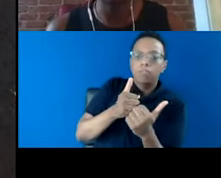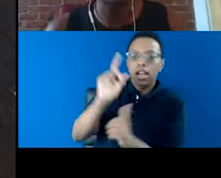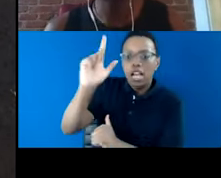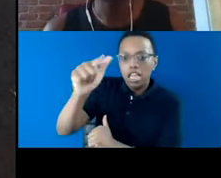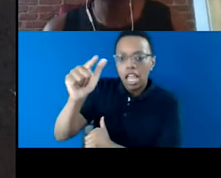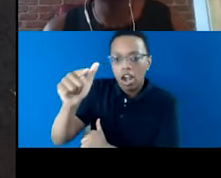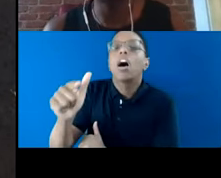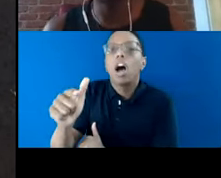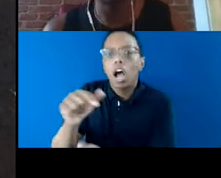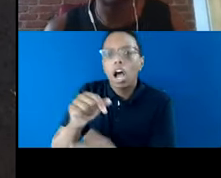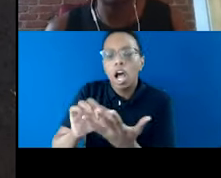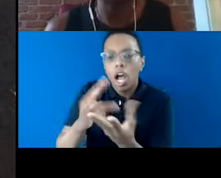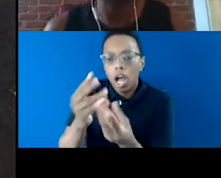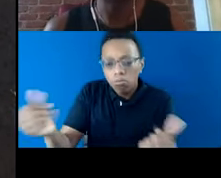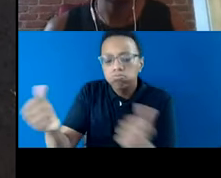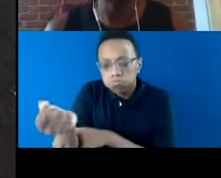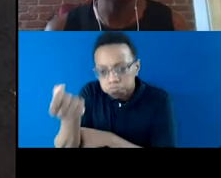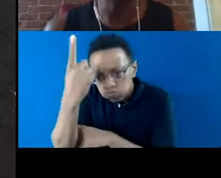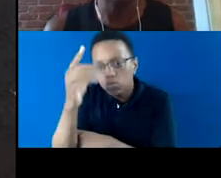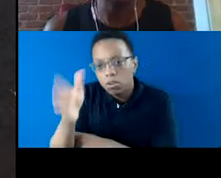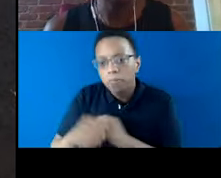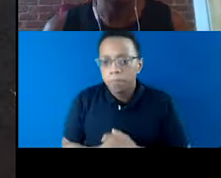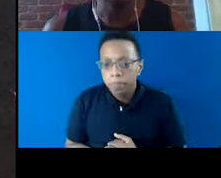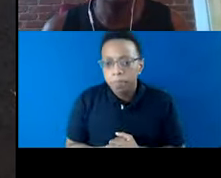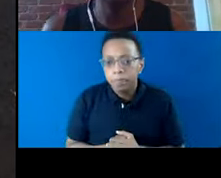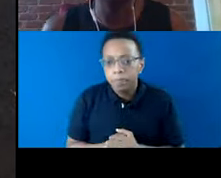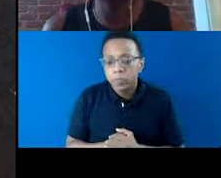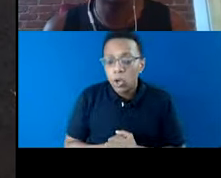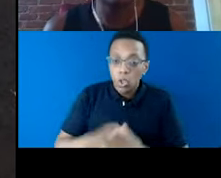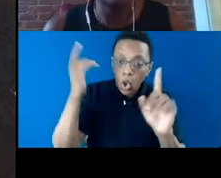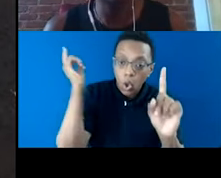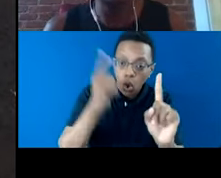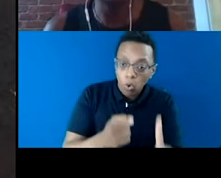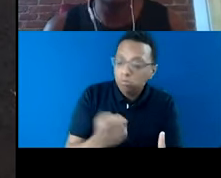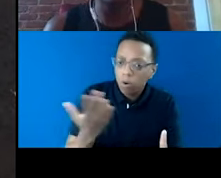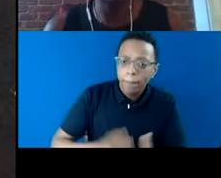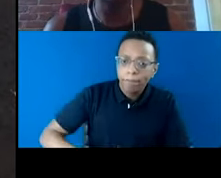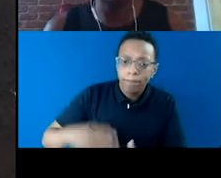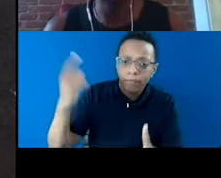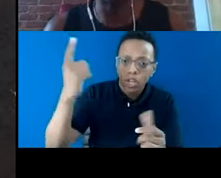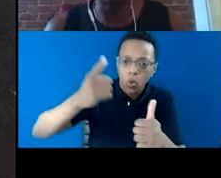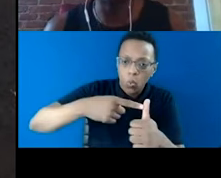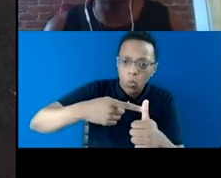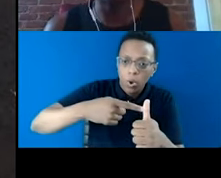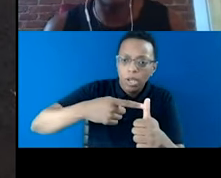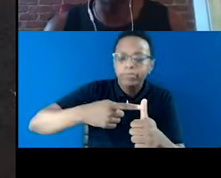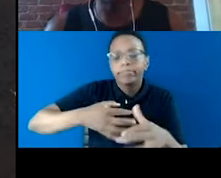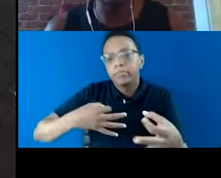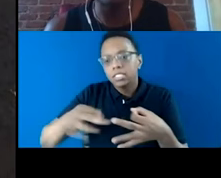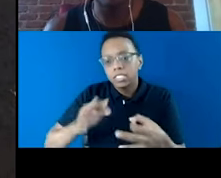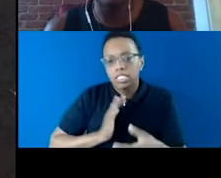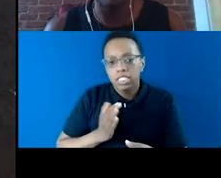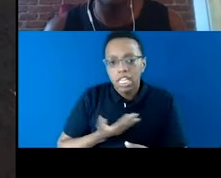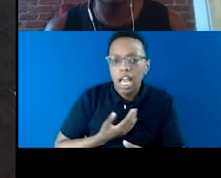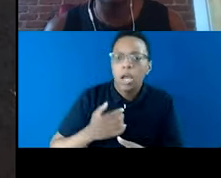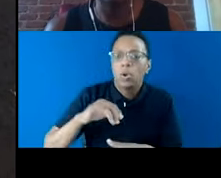together. Here are the goals of our webinar. So one is to discuss how racial hierarchies have evolved over time